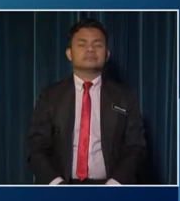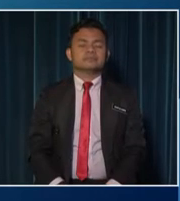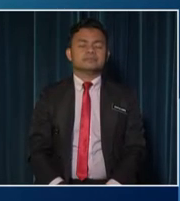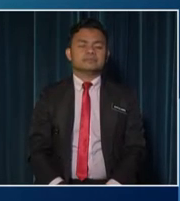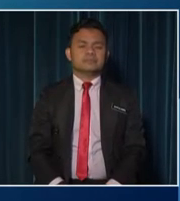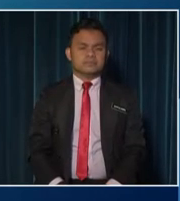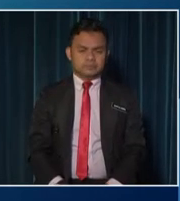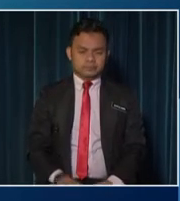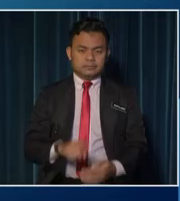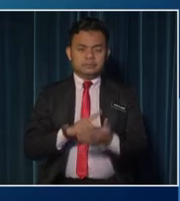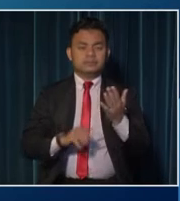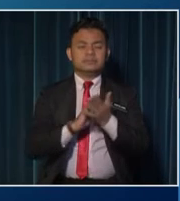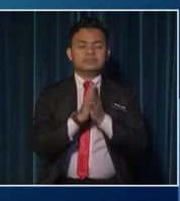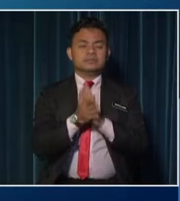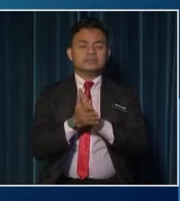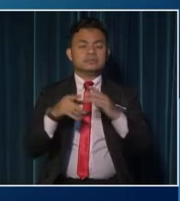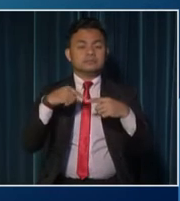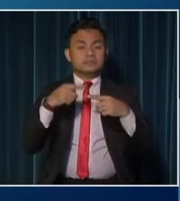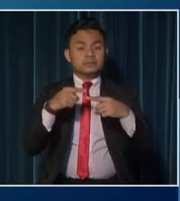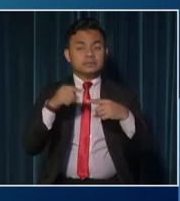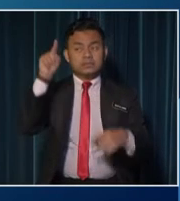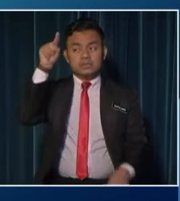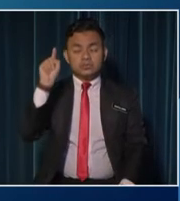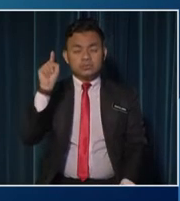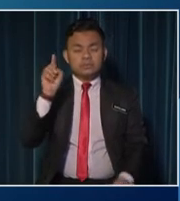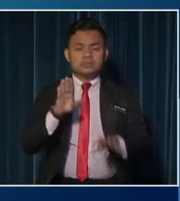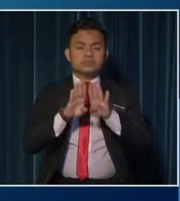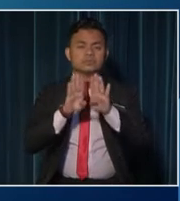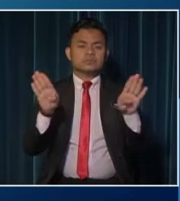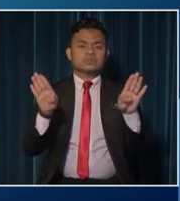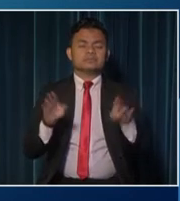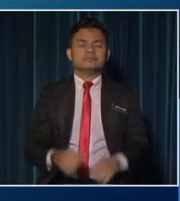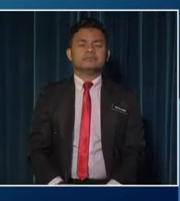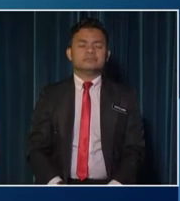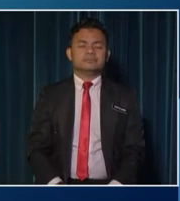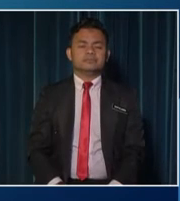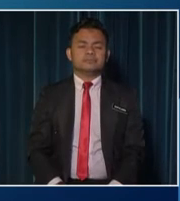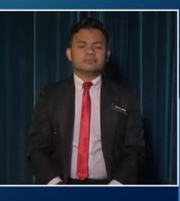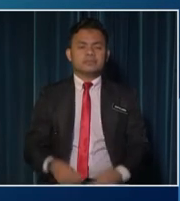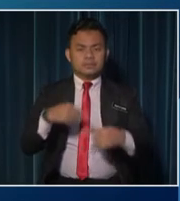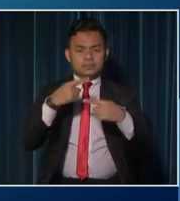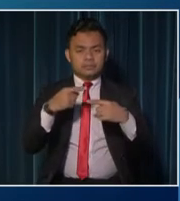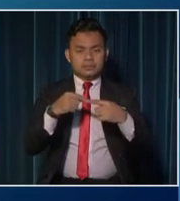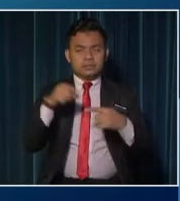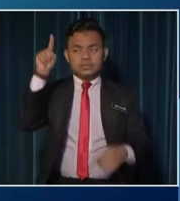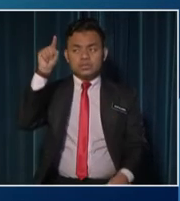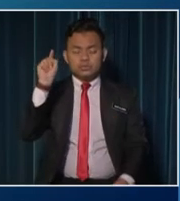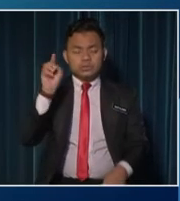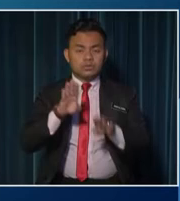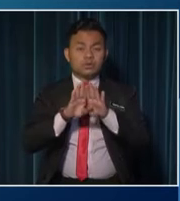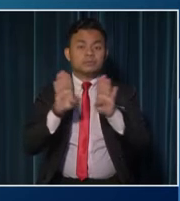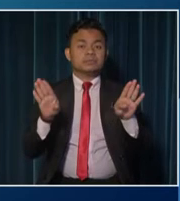What happens when the switch is open? When the switch is open, the